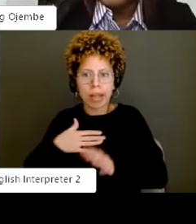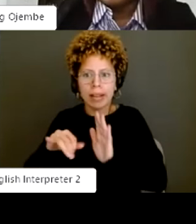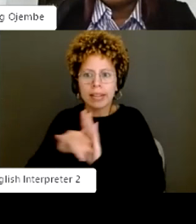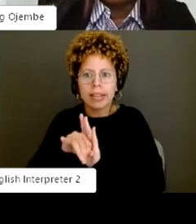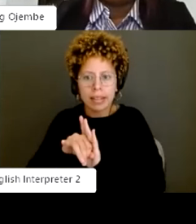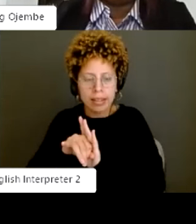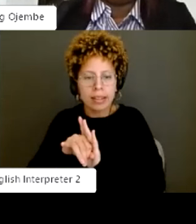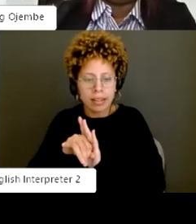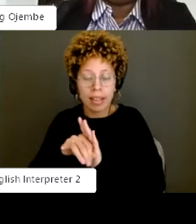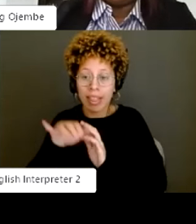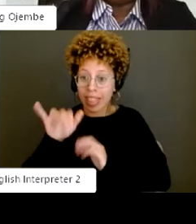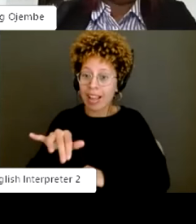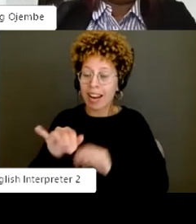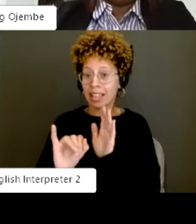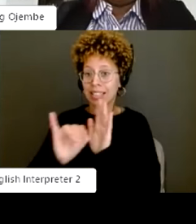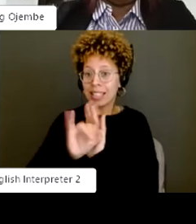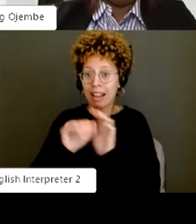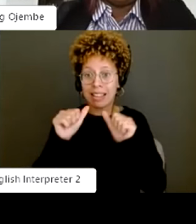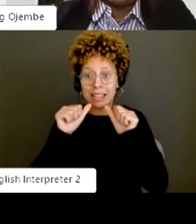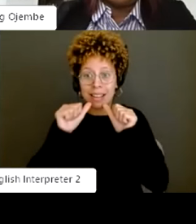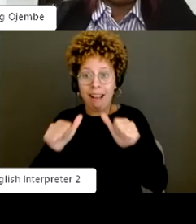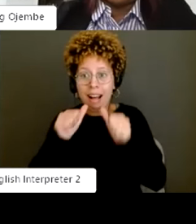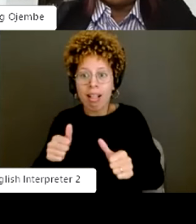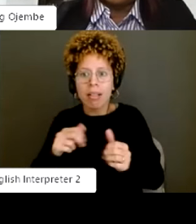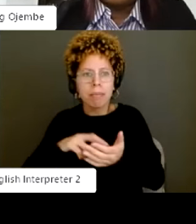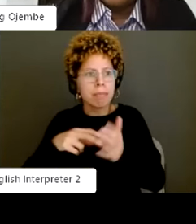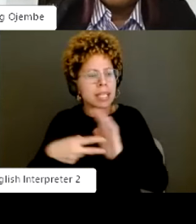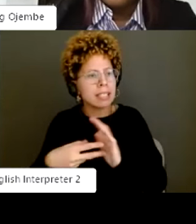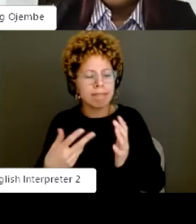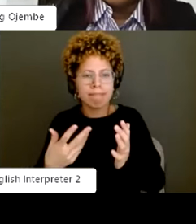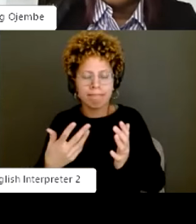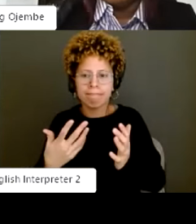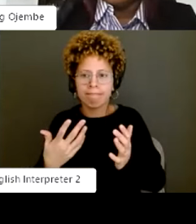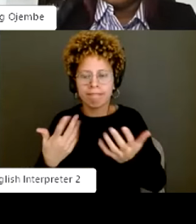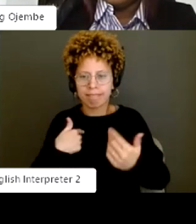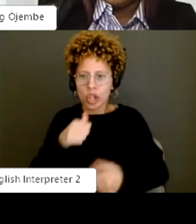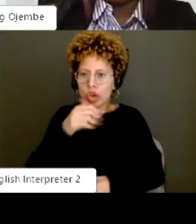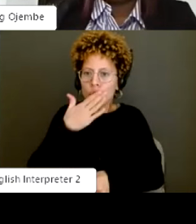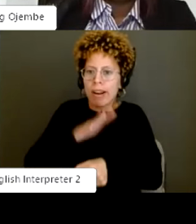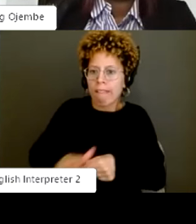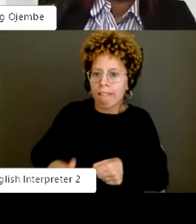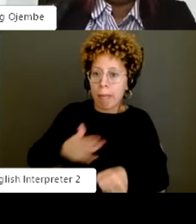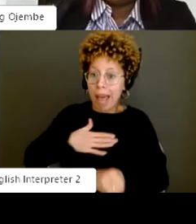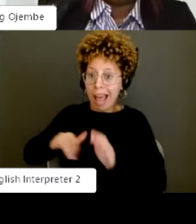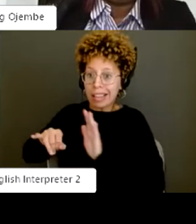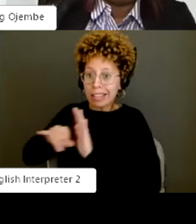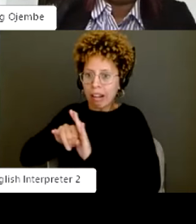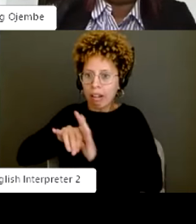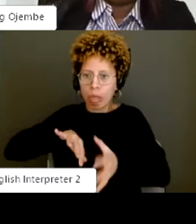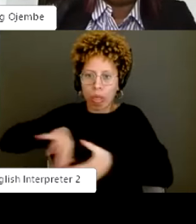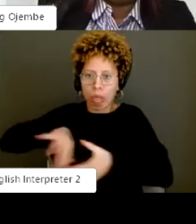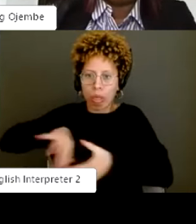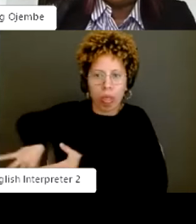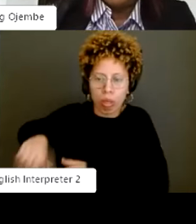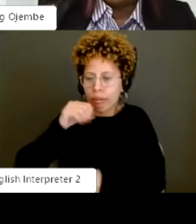about identity denial, it's just, talking about increasing the feeling of not good enough. And so it becomes challenging